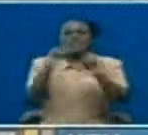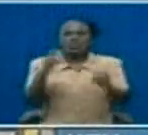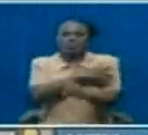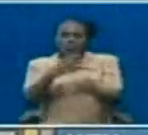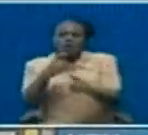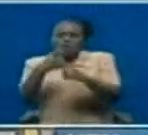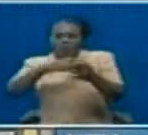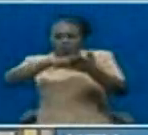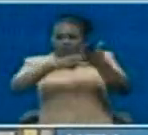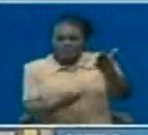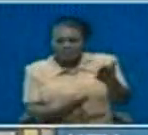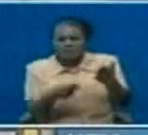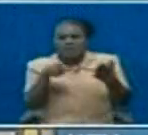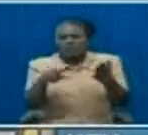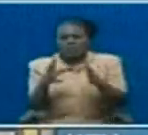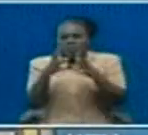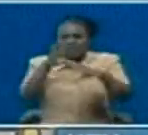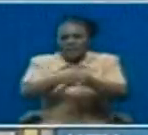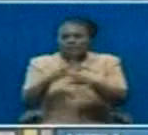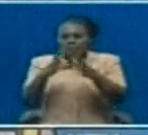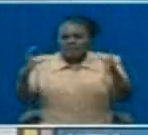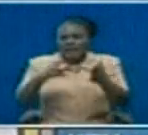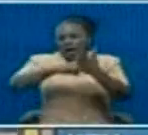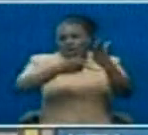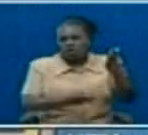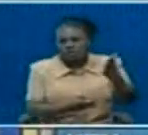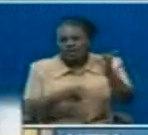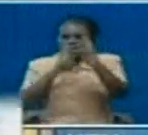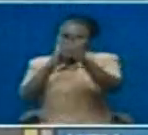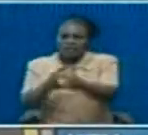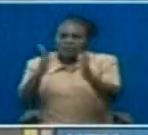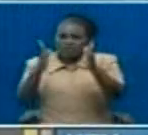contractors to undertake mega projects. Philip Keitan, KTN Business.